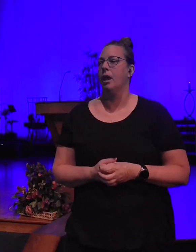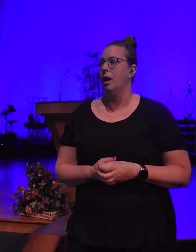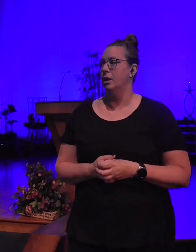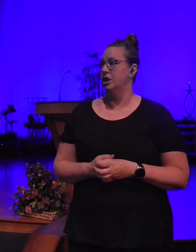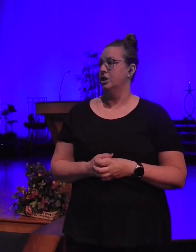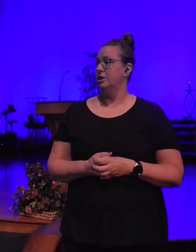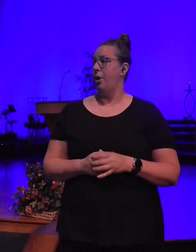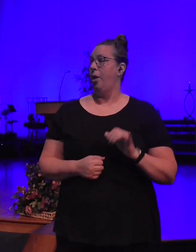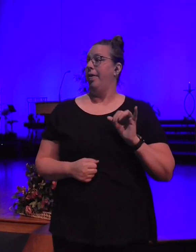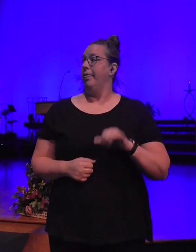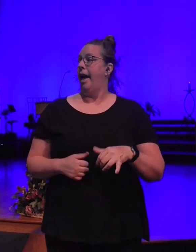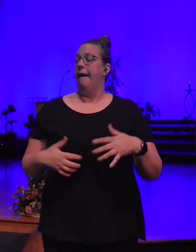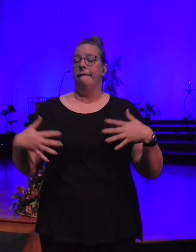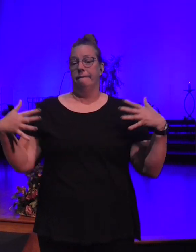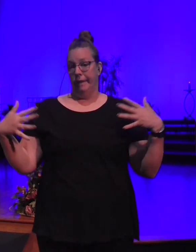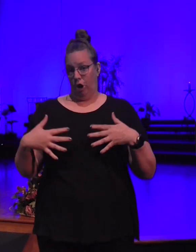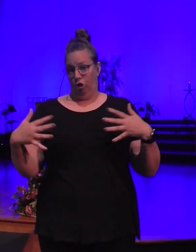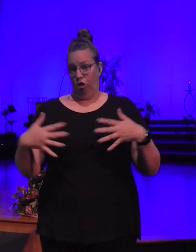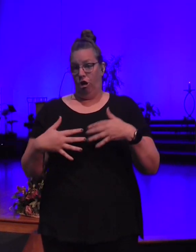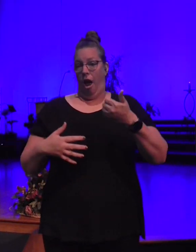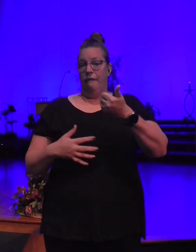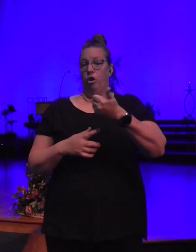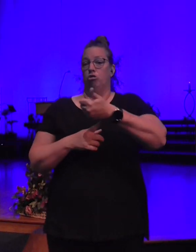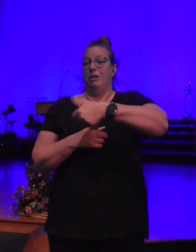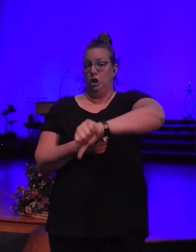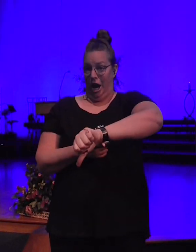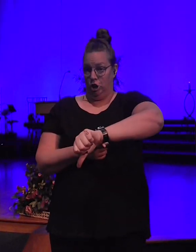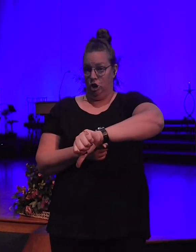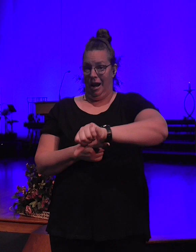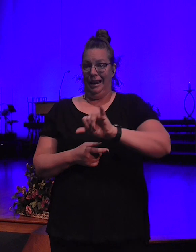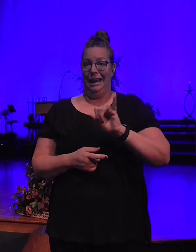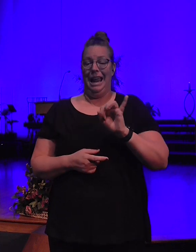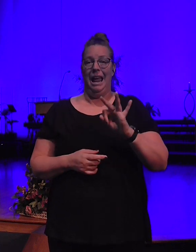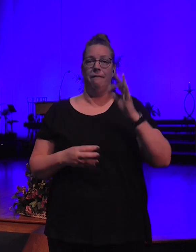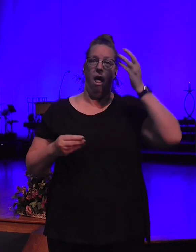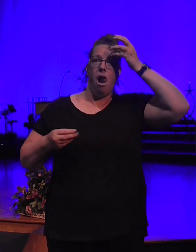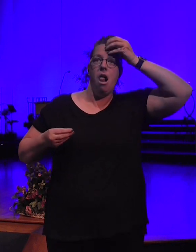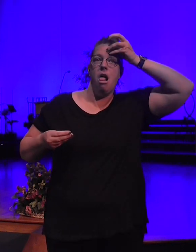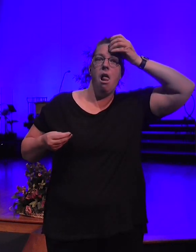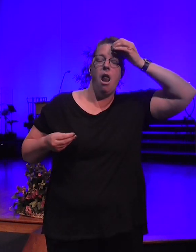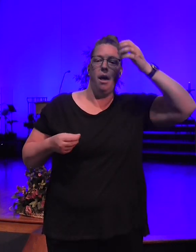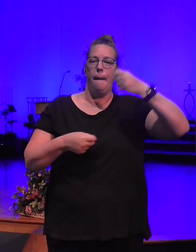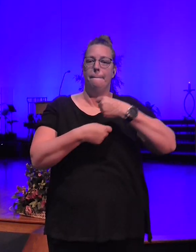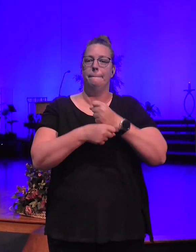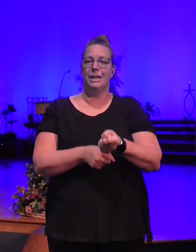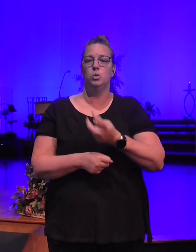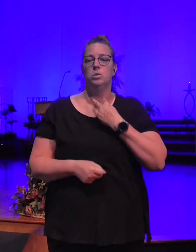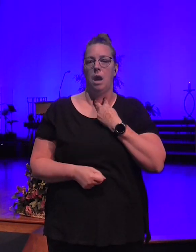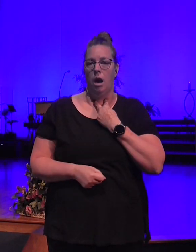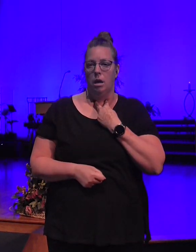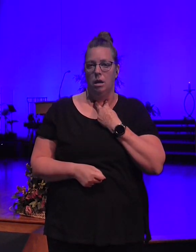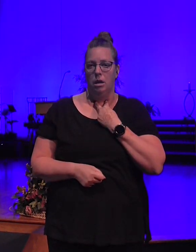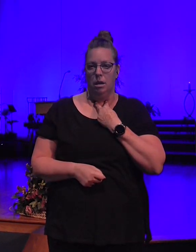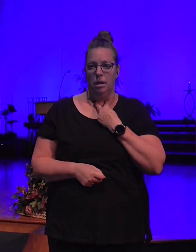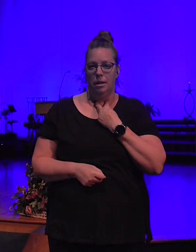of rejection, if you get too wound up with it, makes you stuck.